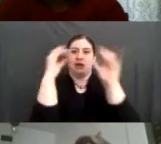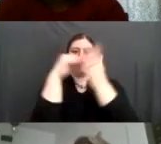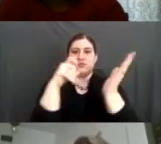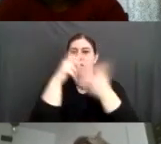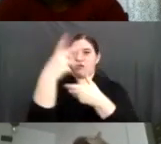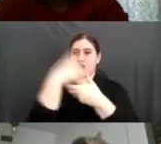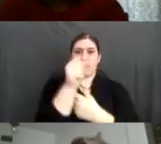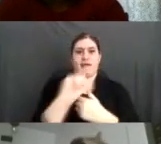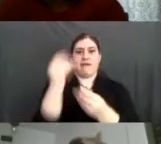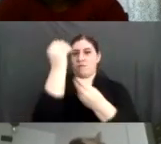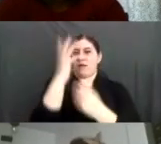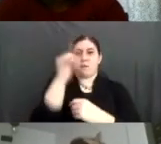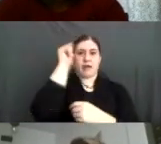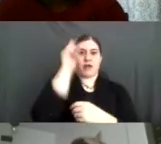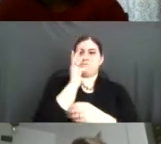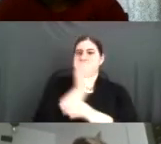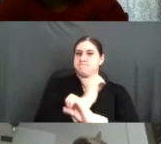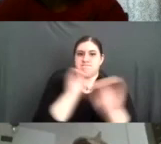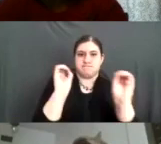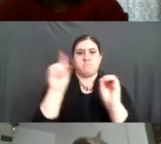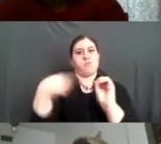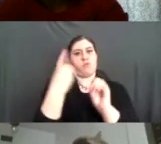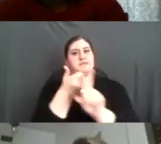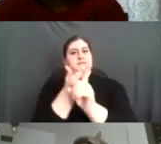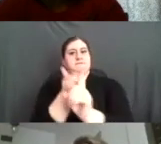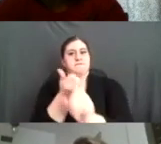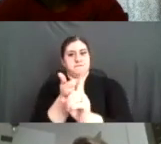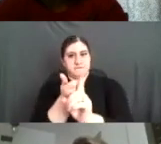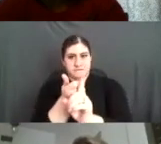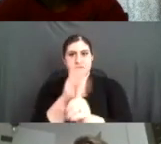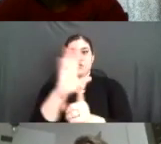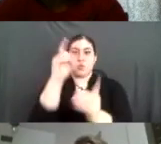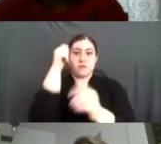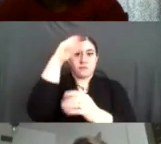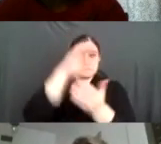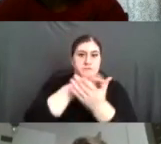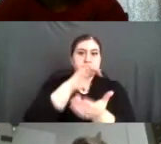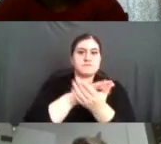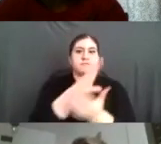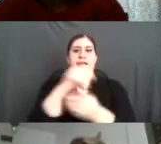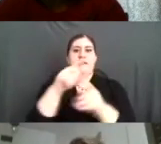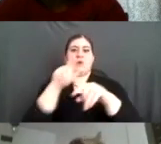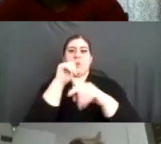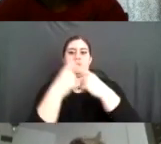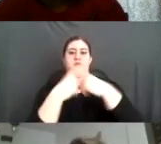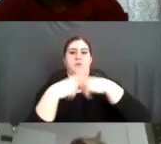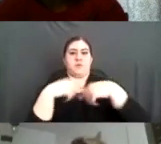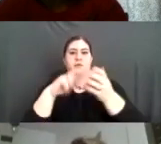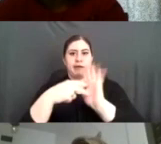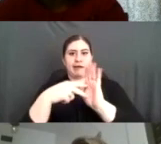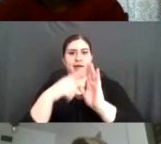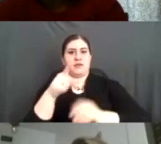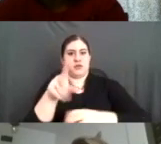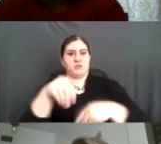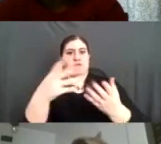any information about your parents. You will only include information about yourself, your spouse, and your dependents. And dependents are people you provide